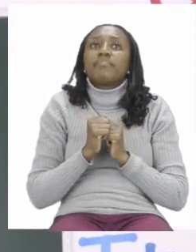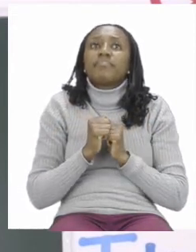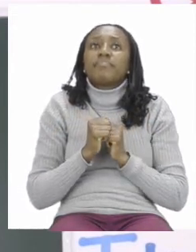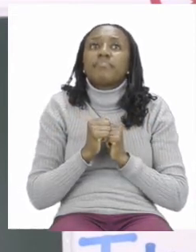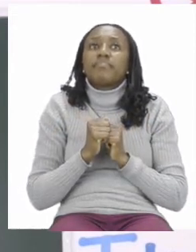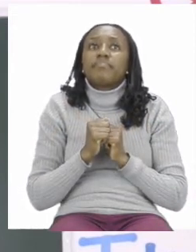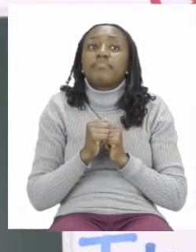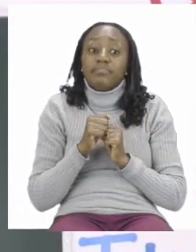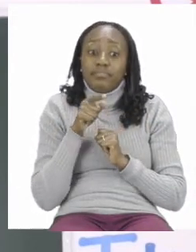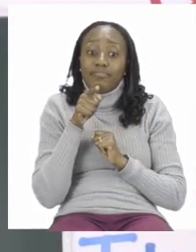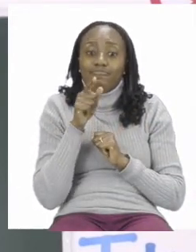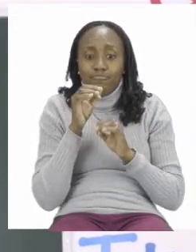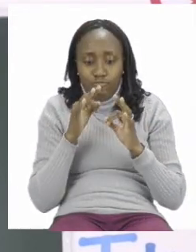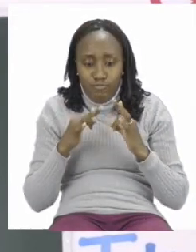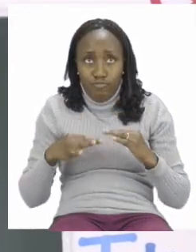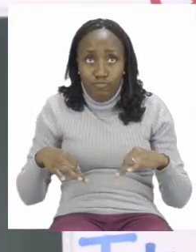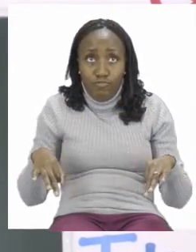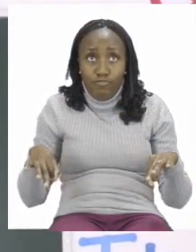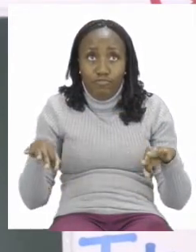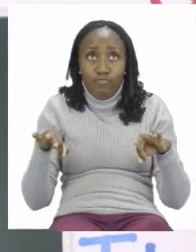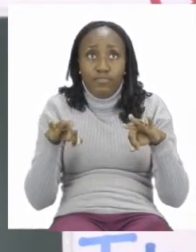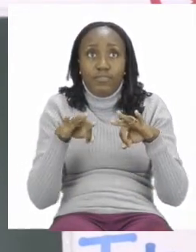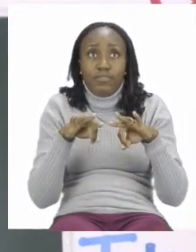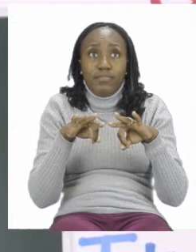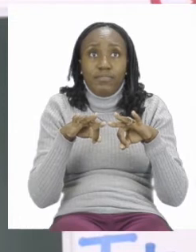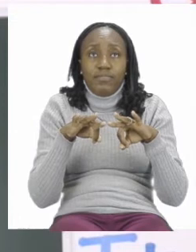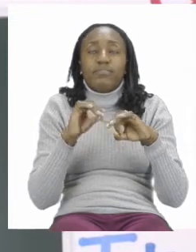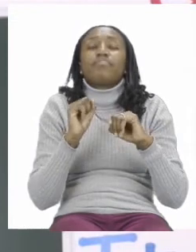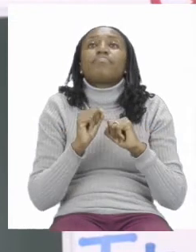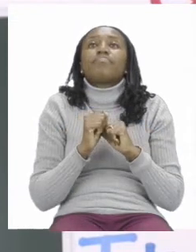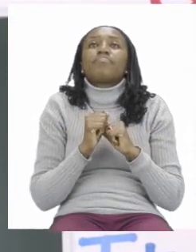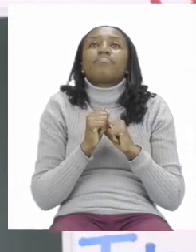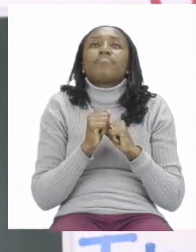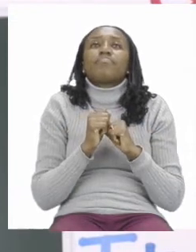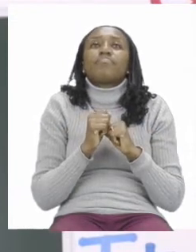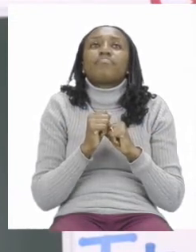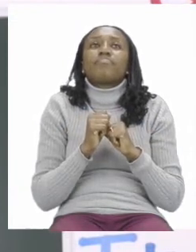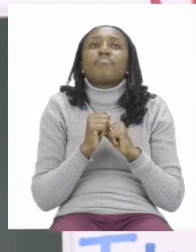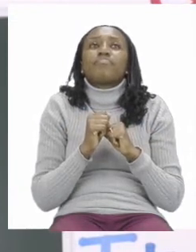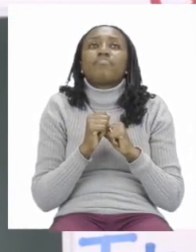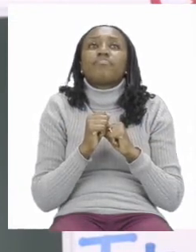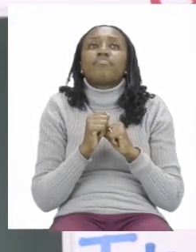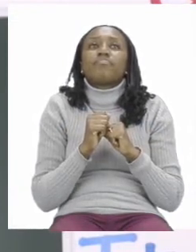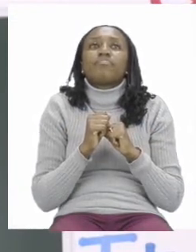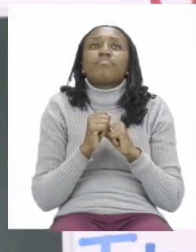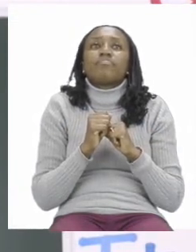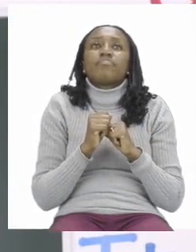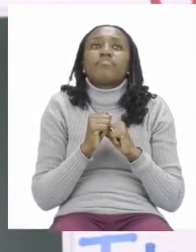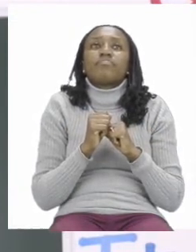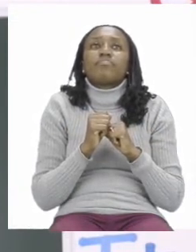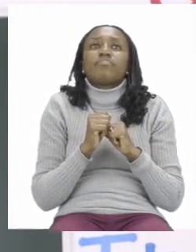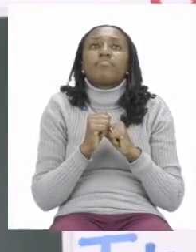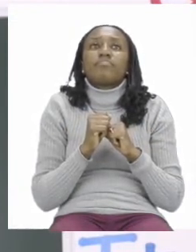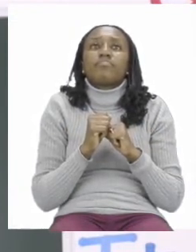E-I-E-I-O. Now, I'm going to point at you when it's your turn to actually say that. And then I want you to do the animal sounds